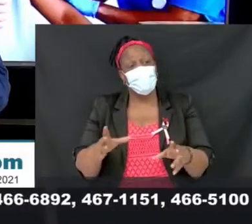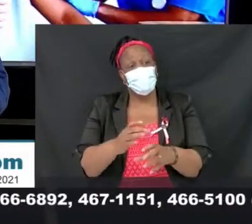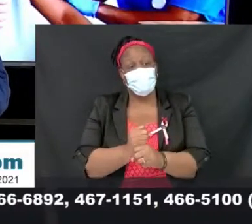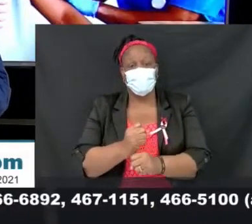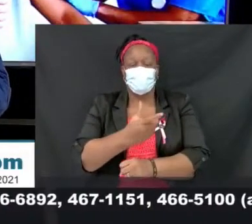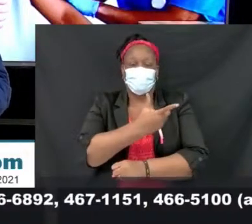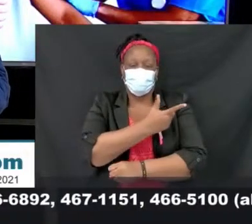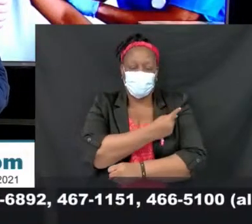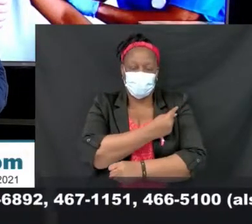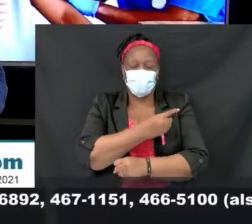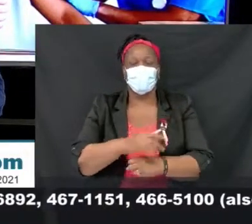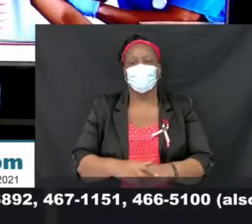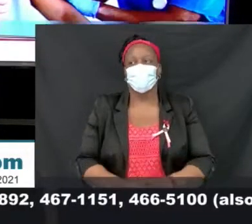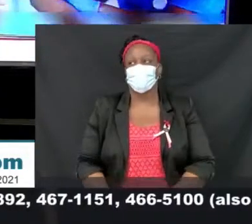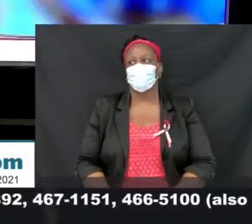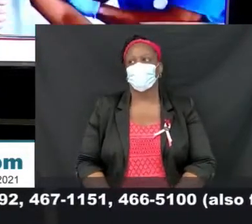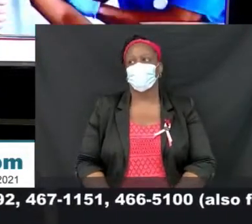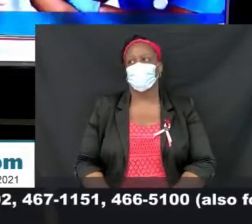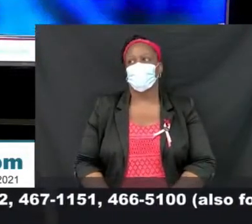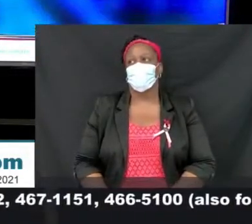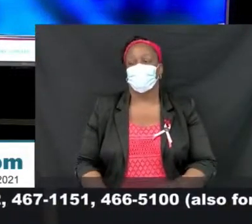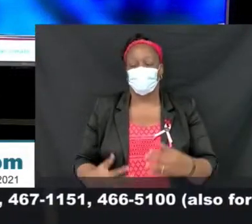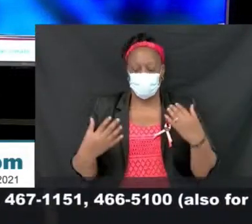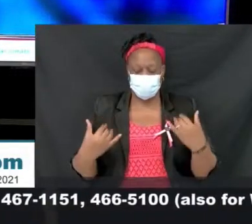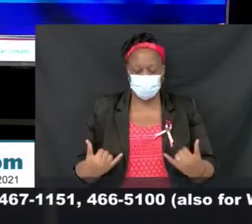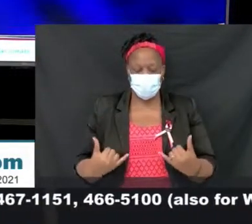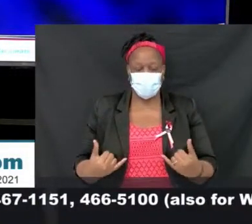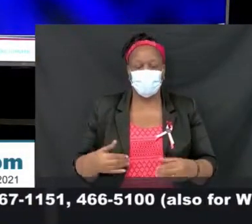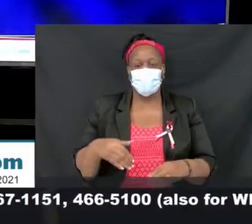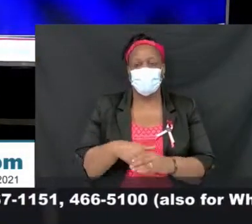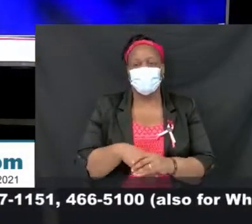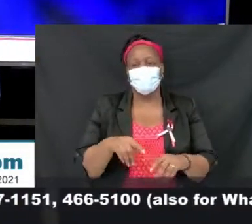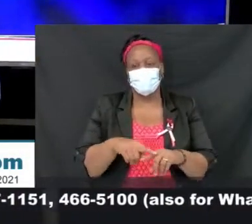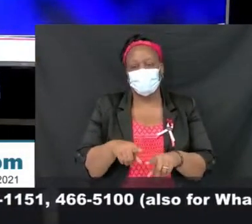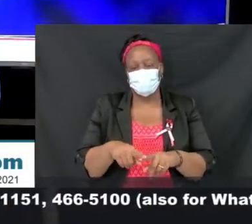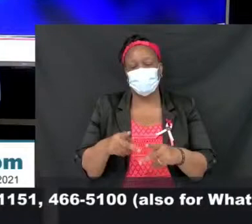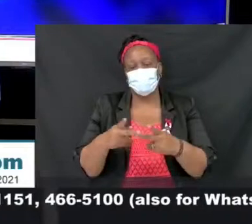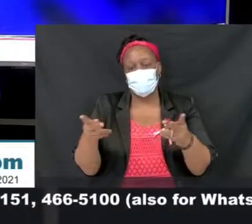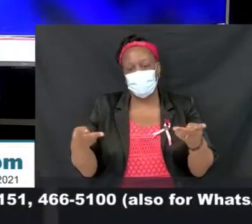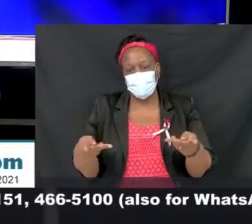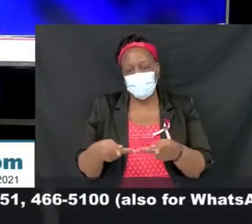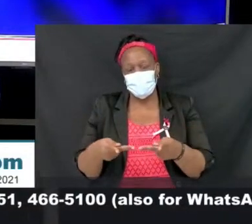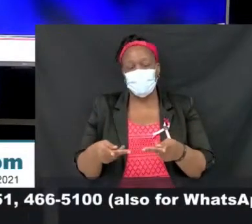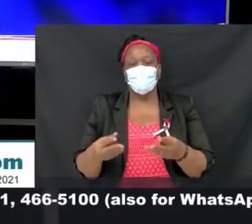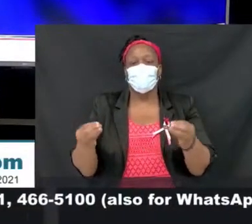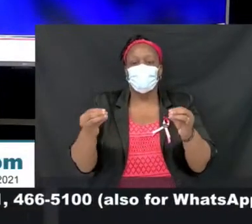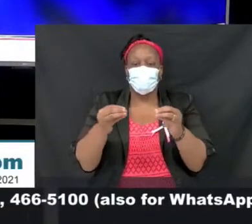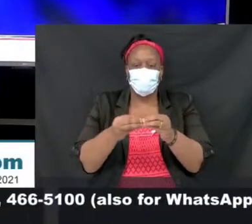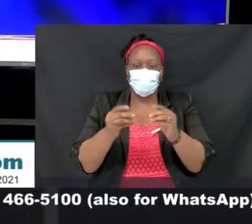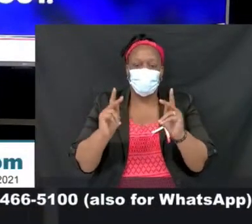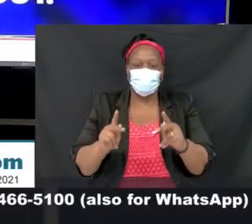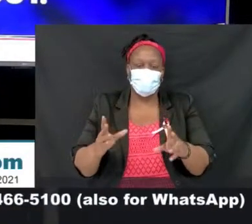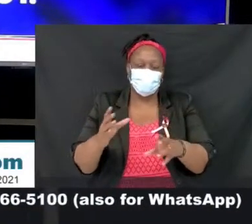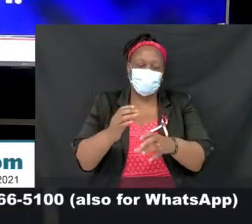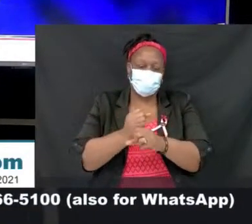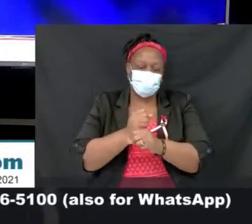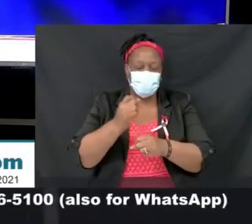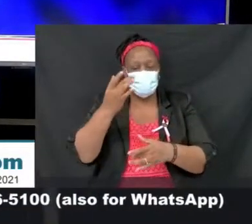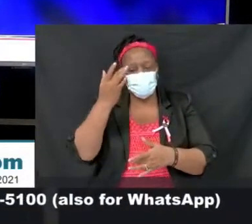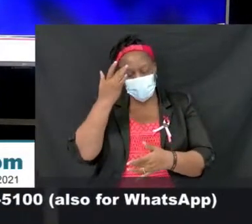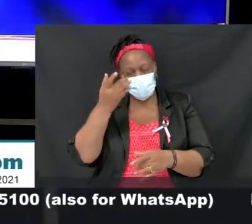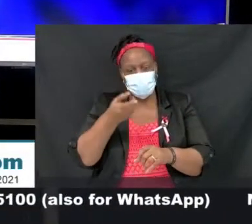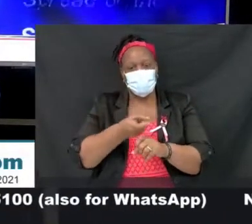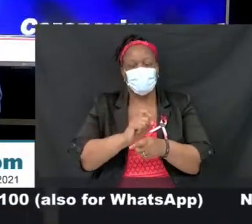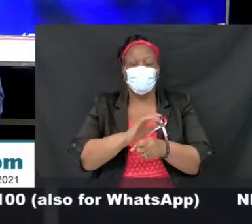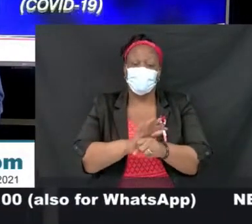a rising cases, and we see in other countries as well that there is a rise in cases, there's a